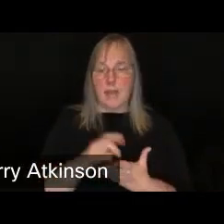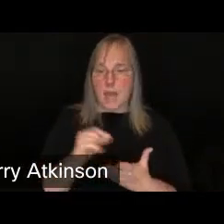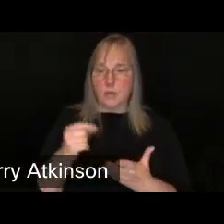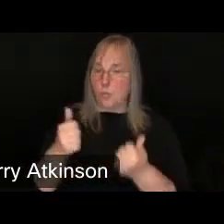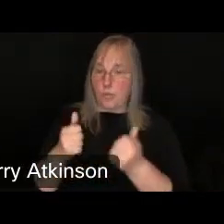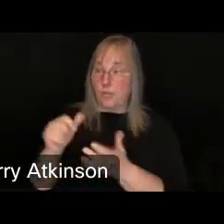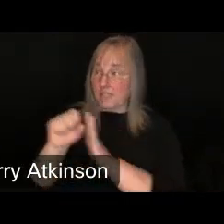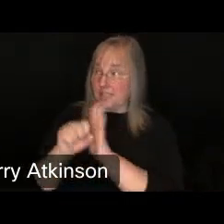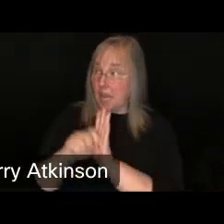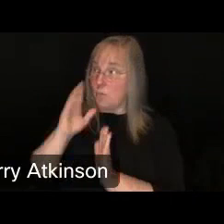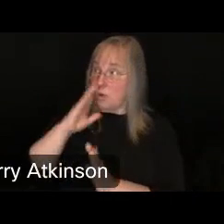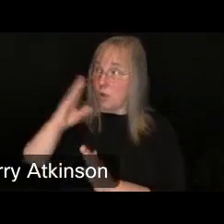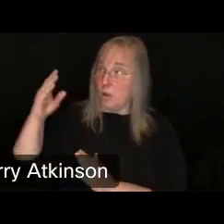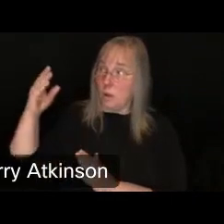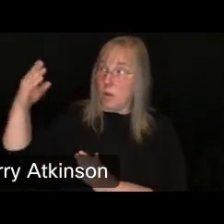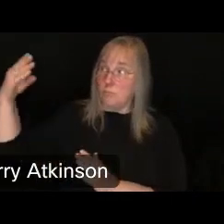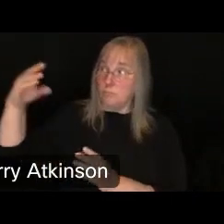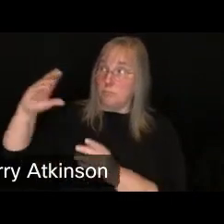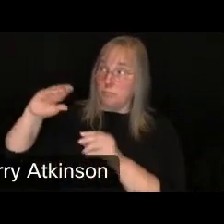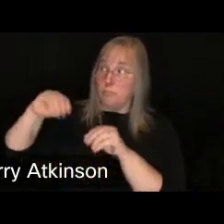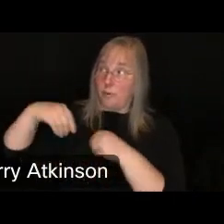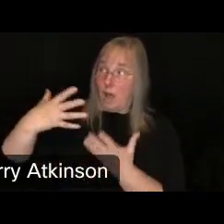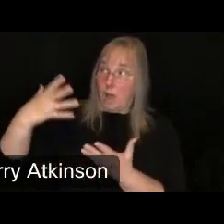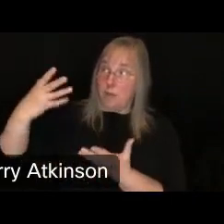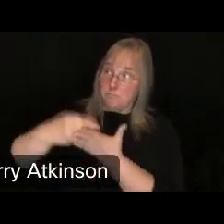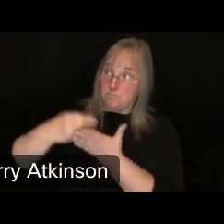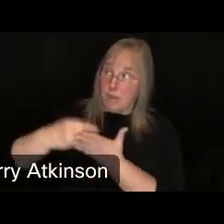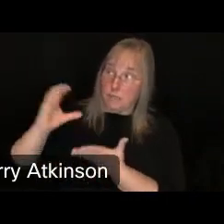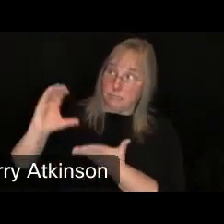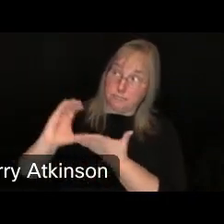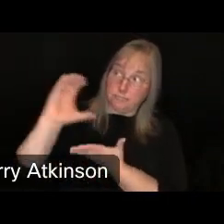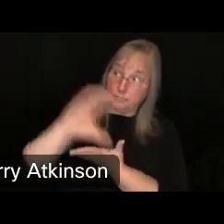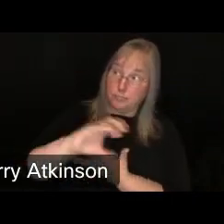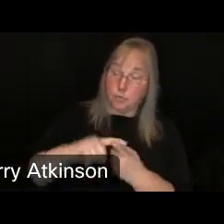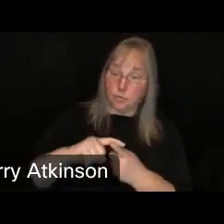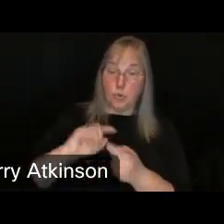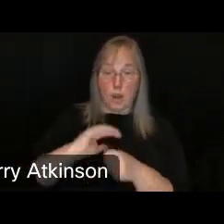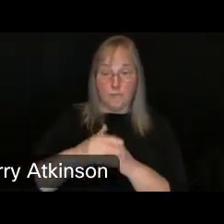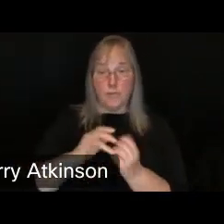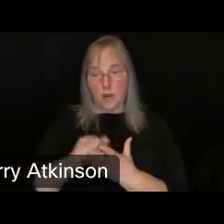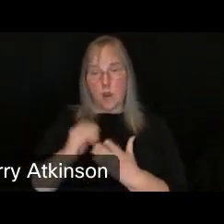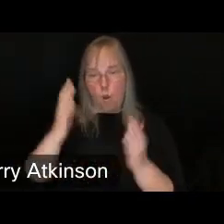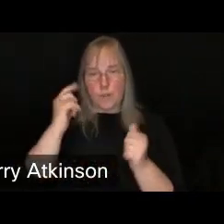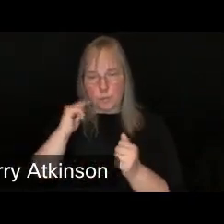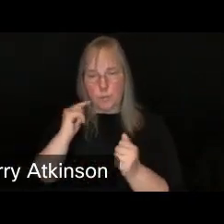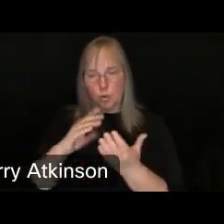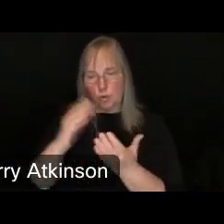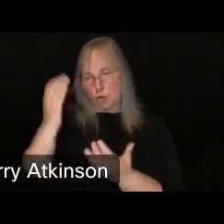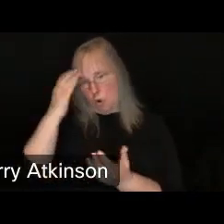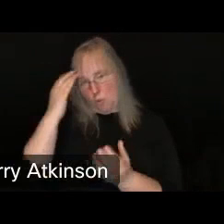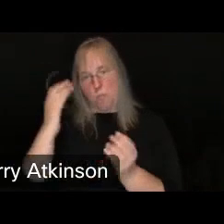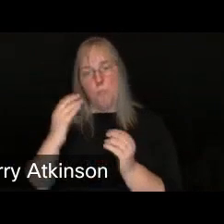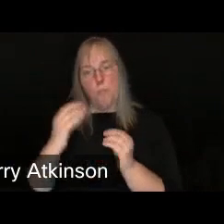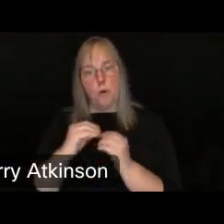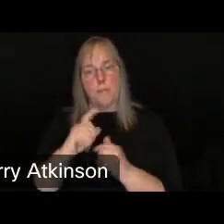funding to cover that. So hopefully that will shed some light on that. And after that, we'll do economic outlook. We have 2